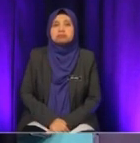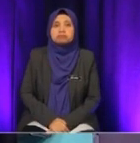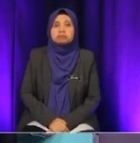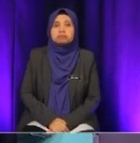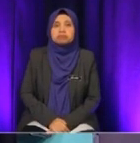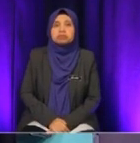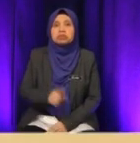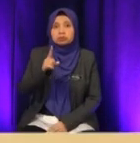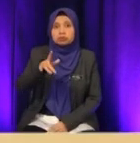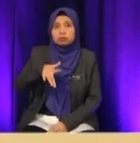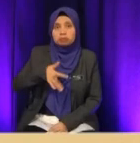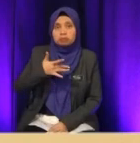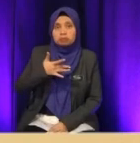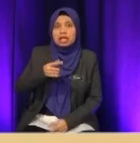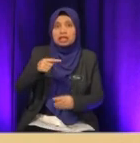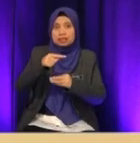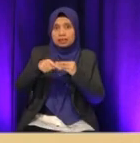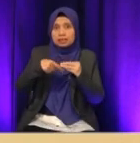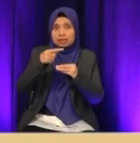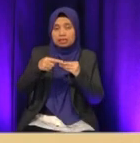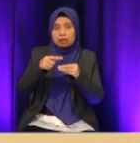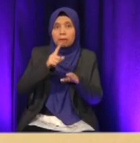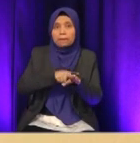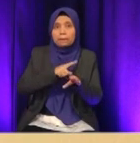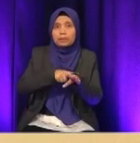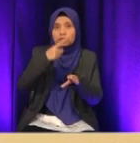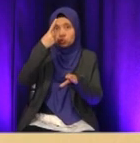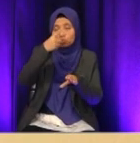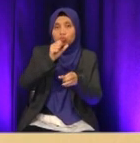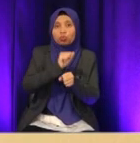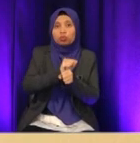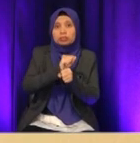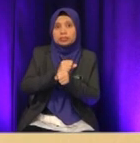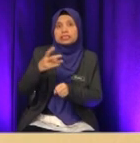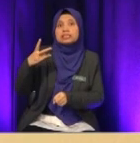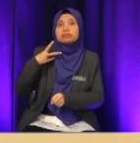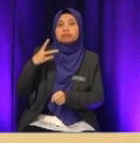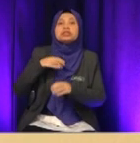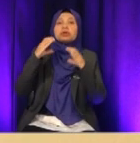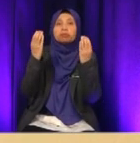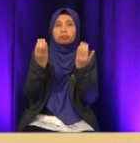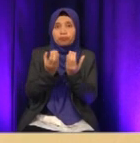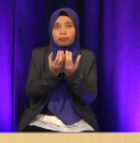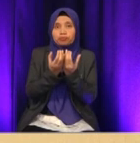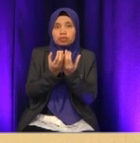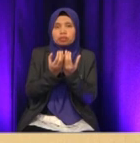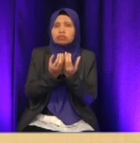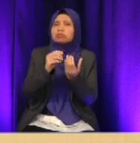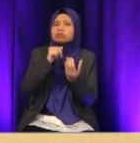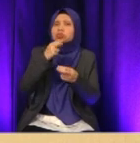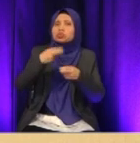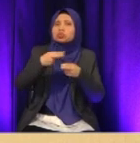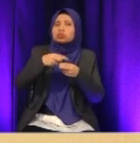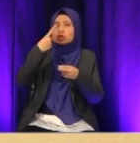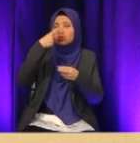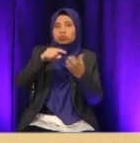Do you ever feel that it's about time you did some voluntary work for your community? Sometimes it can be difficult to know where to start, can't